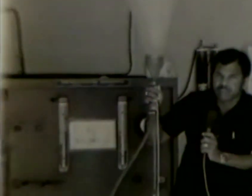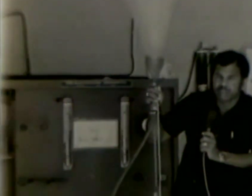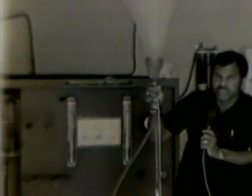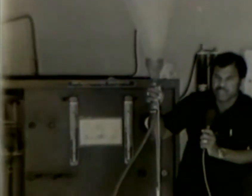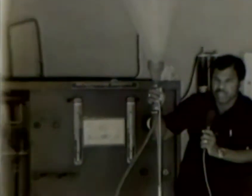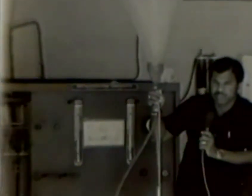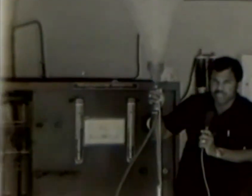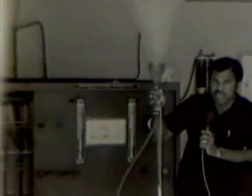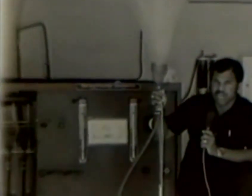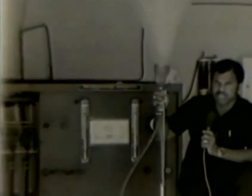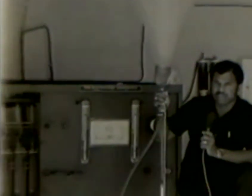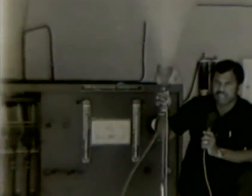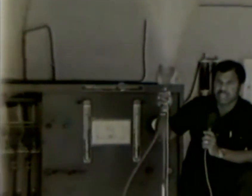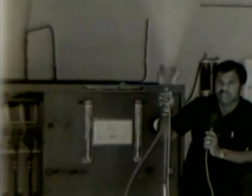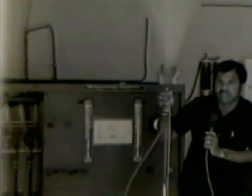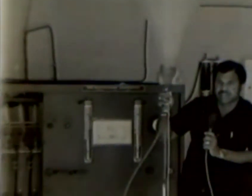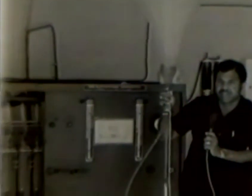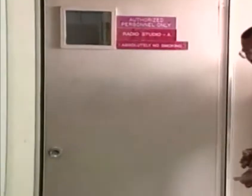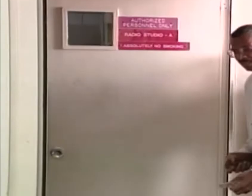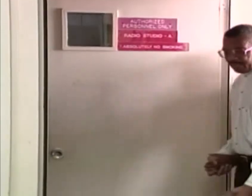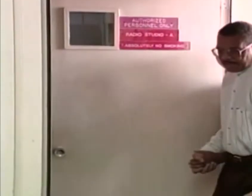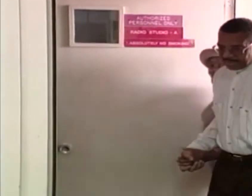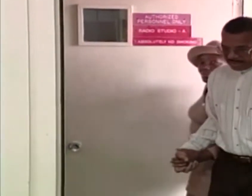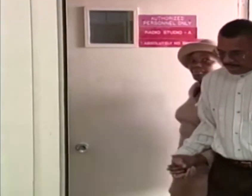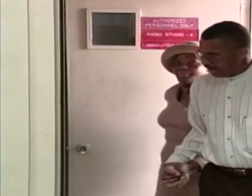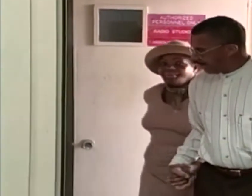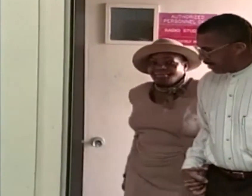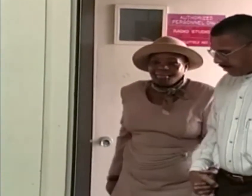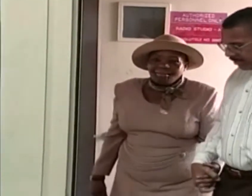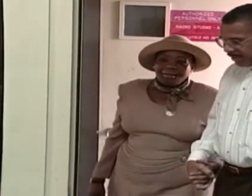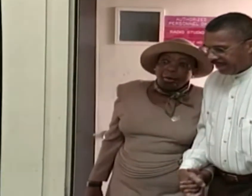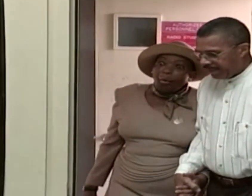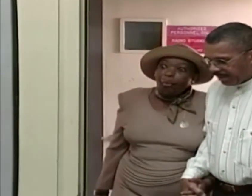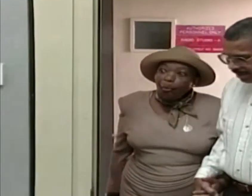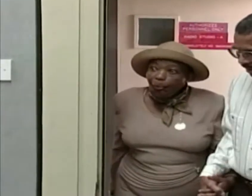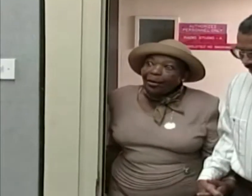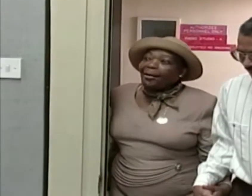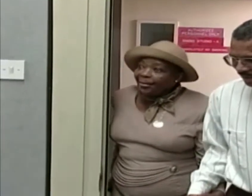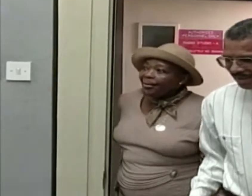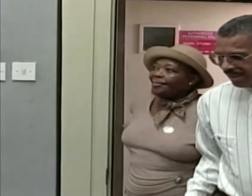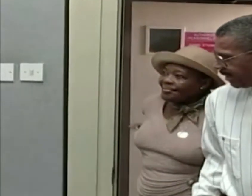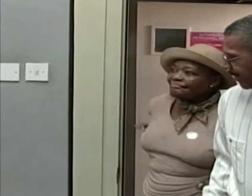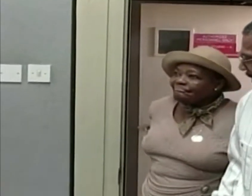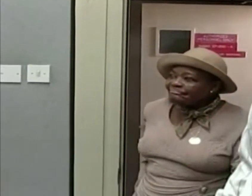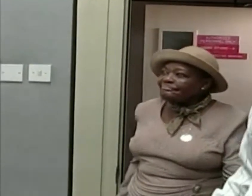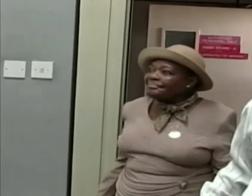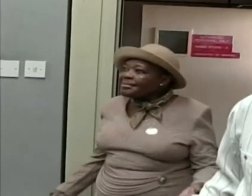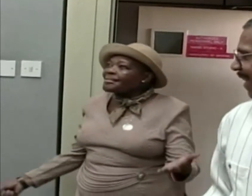made for broadcast. He joined the Caribbean Broadcasting Corporation on December 15th, 1963